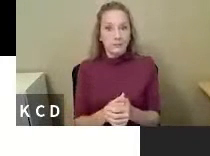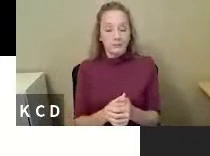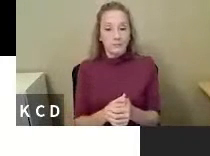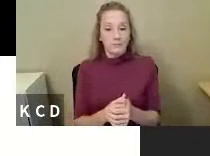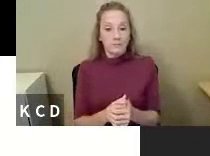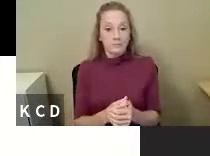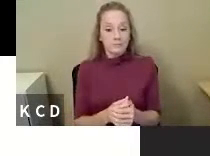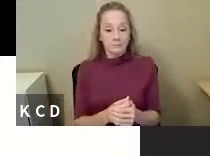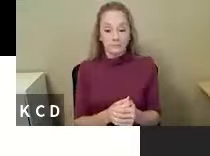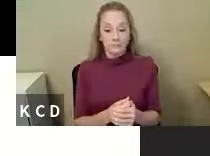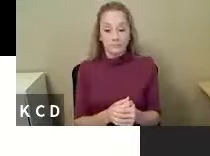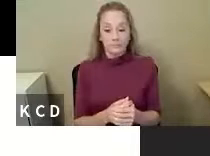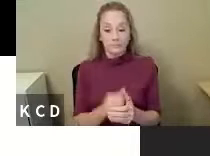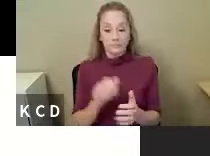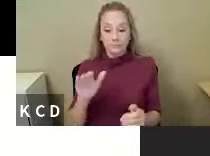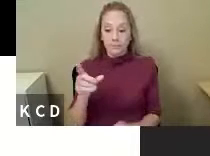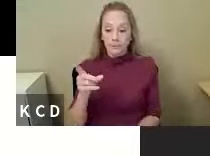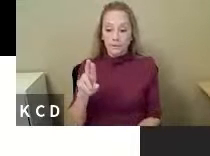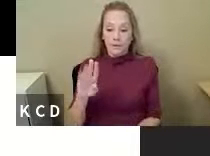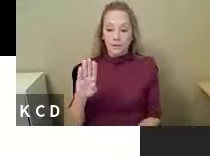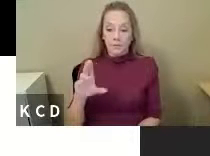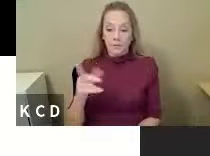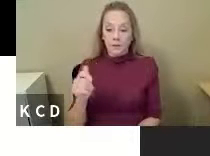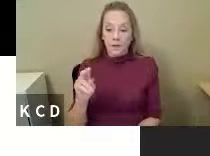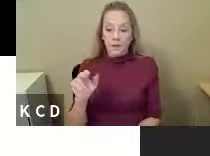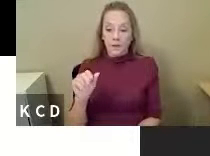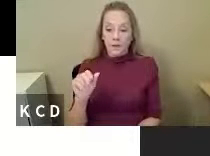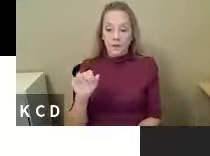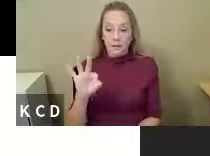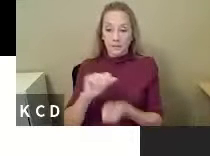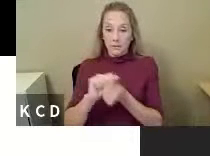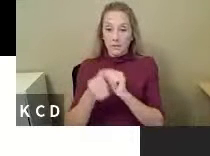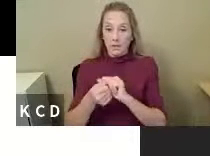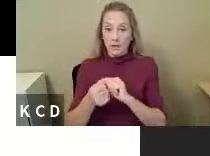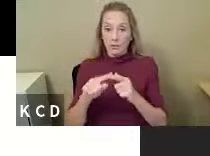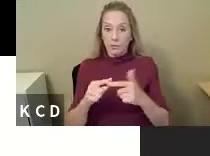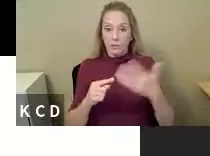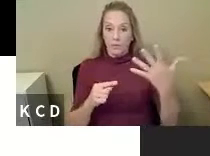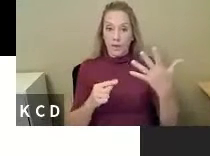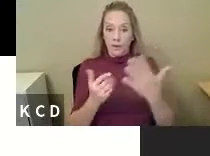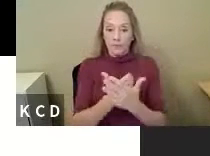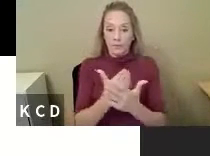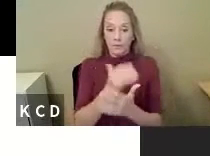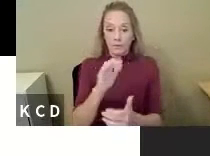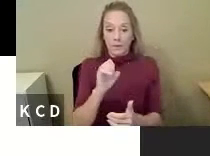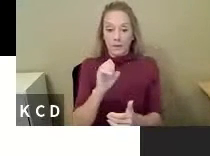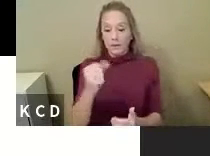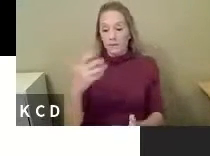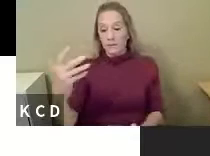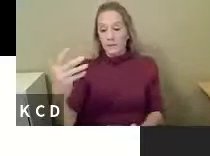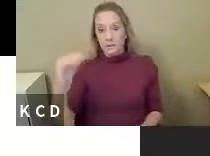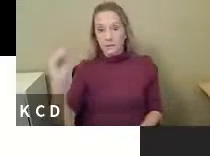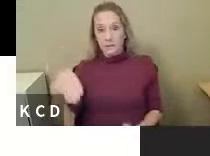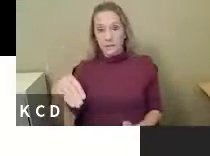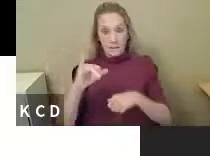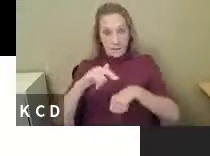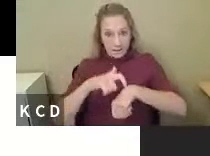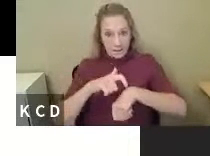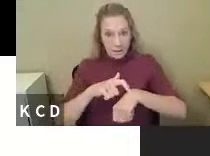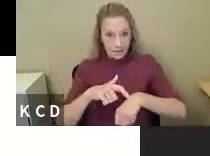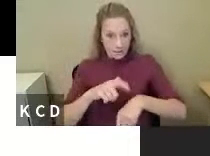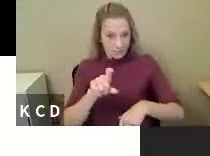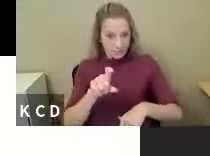So, Dr. Buchanan, if we change those to five new cases, 5%, though, I mean, at that point, is there really